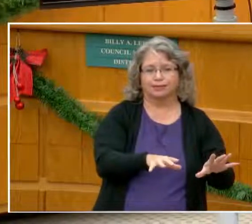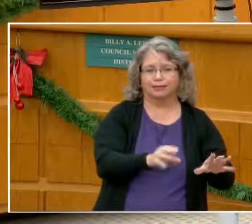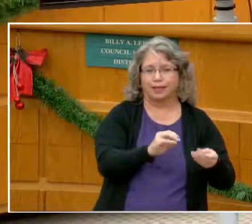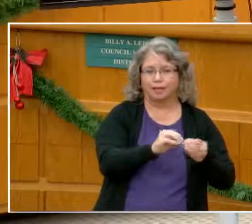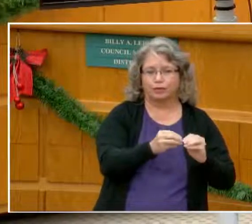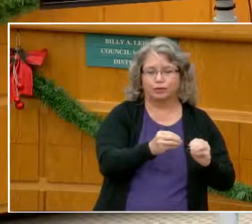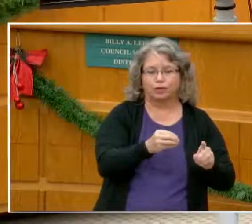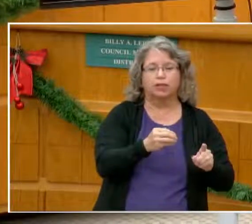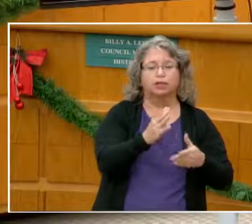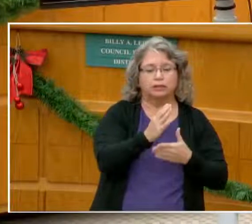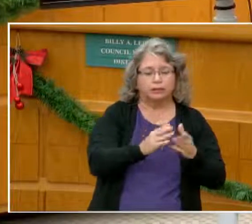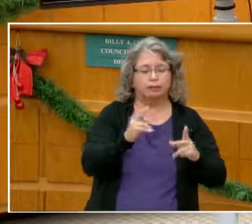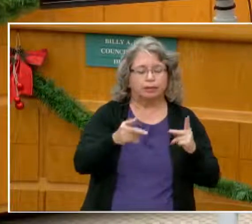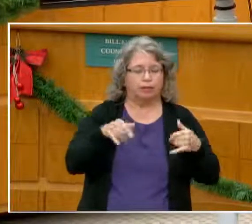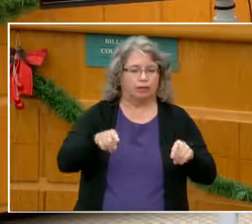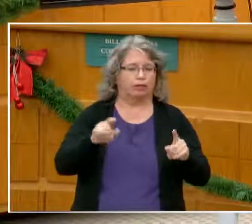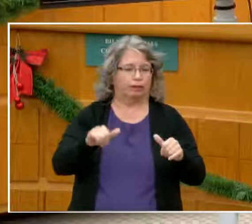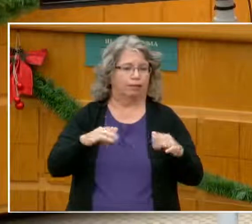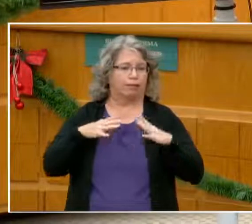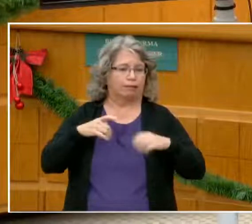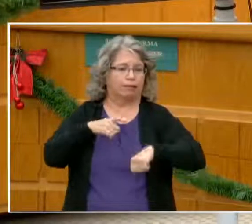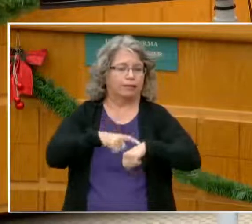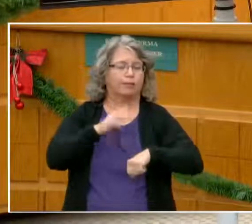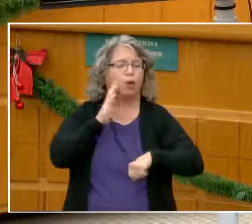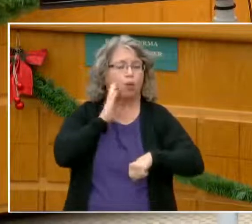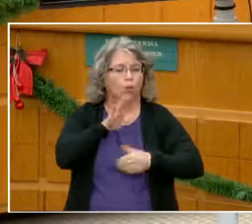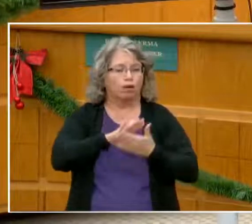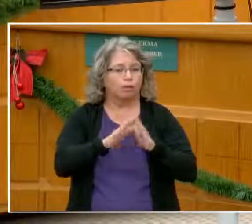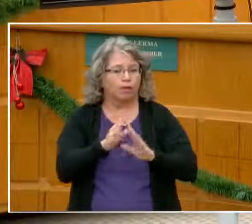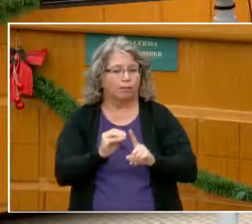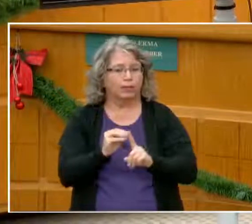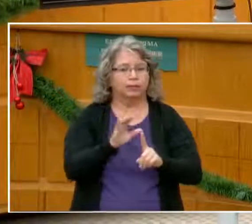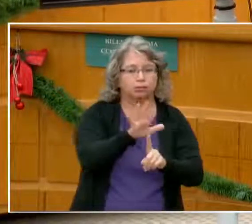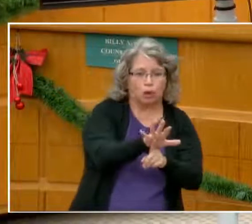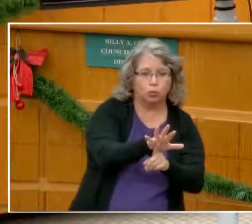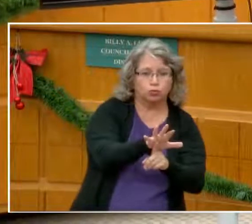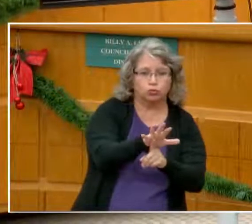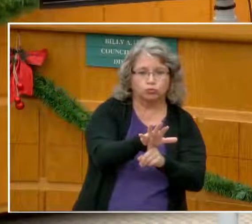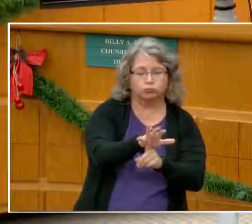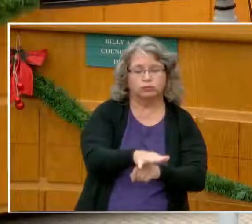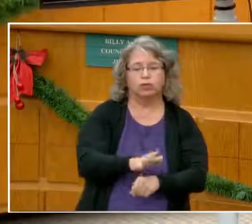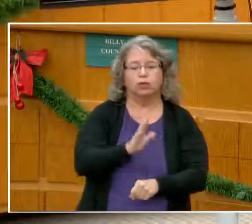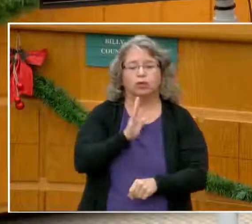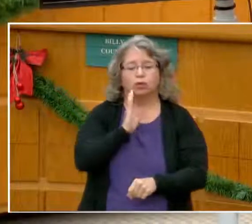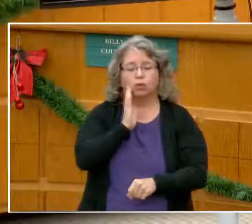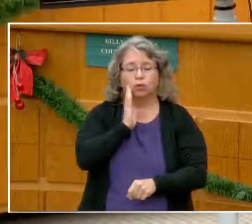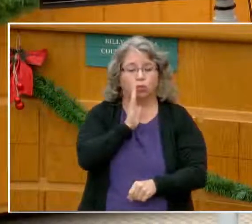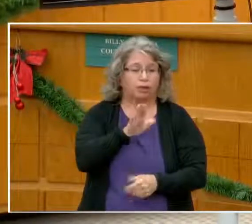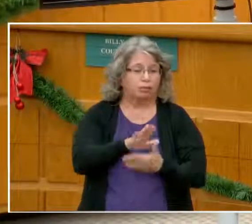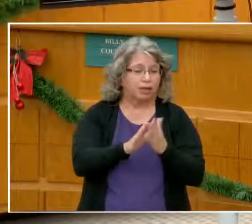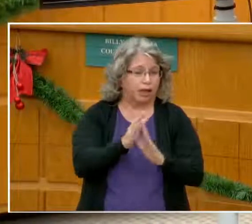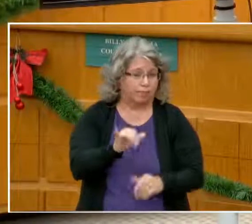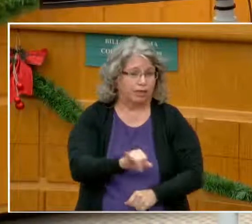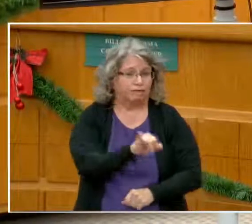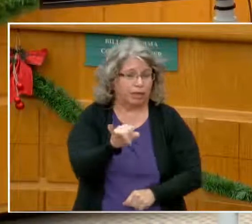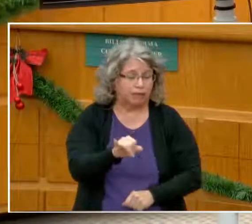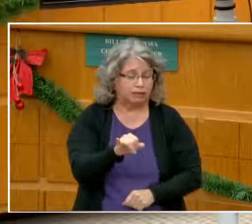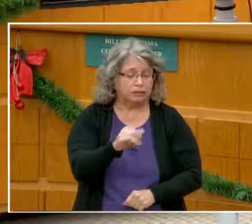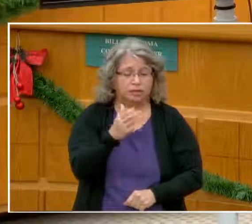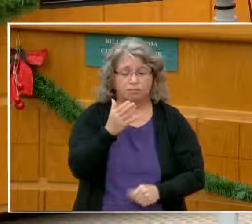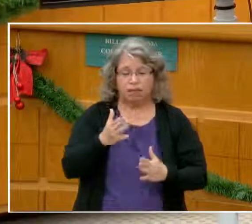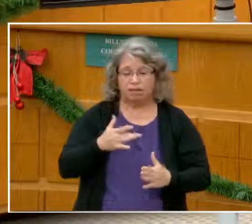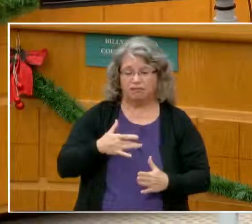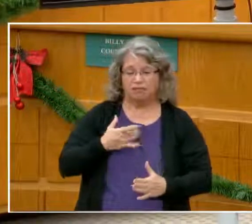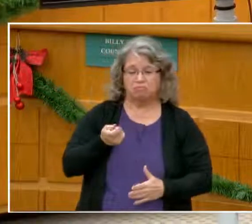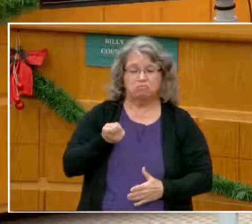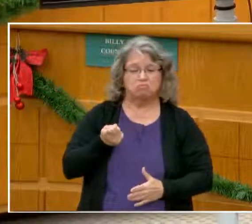they're going to get exposed, they could be infected and become ill. And many will experience mild symptoms. And they may say to